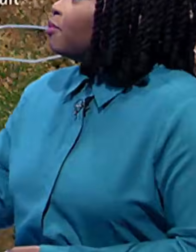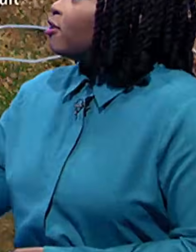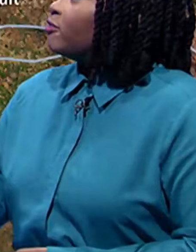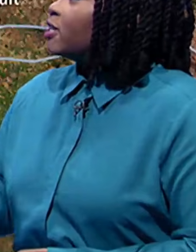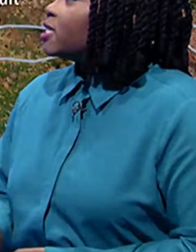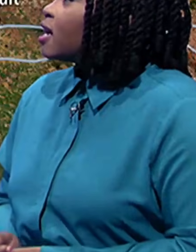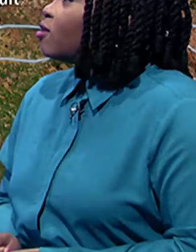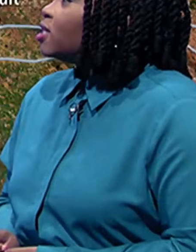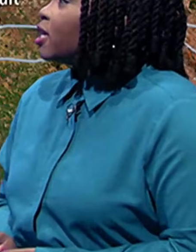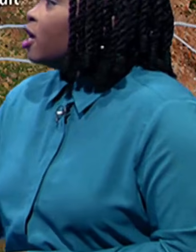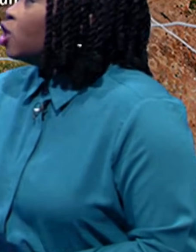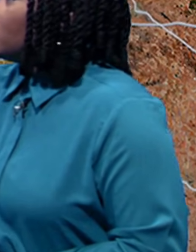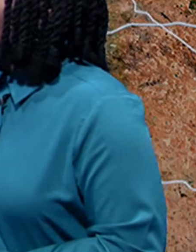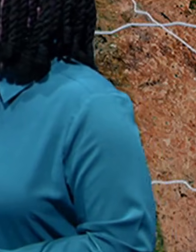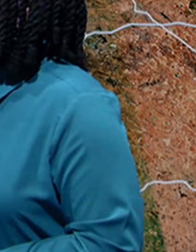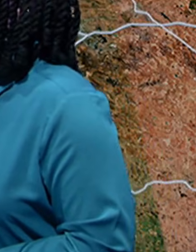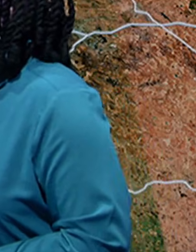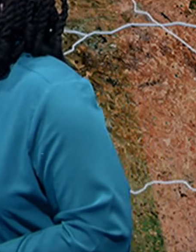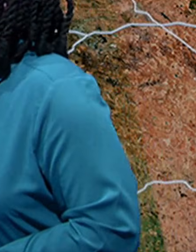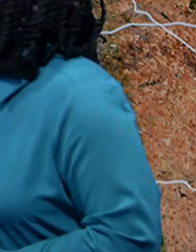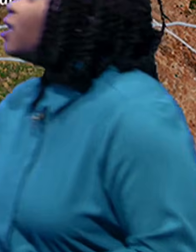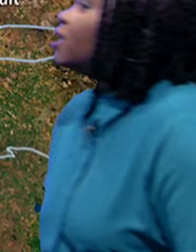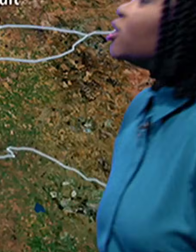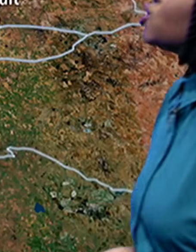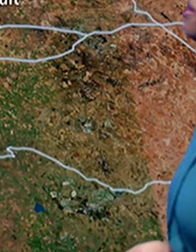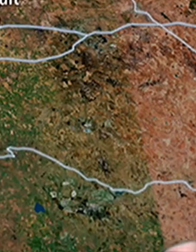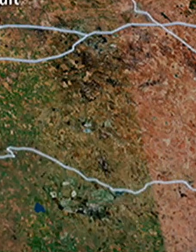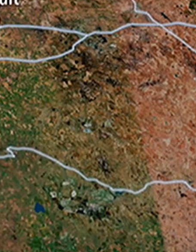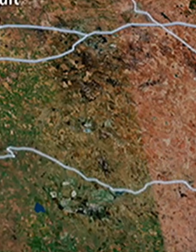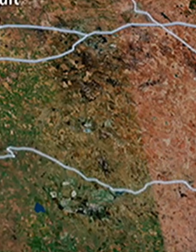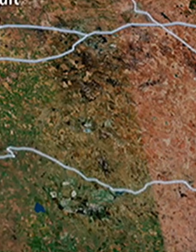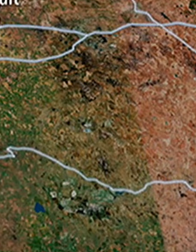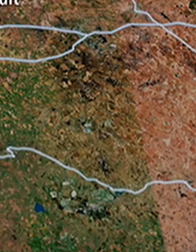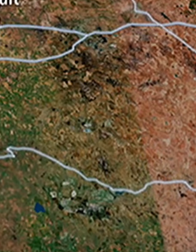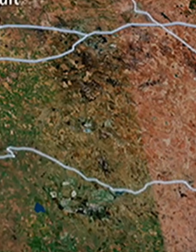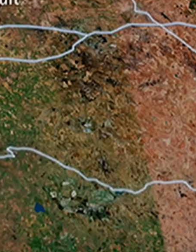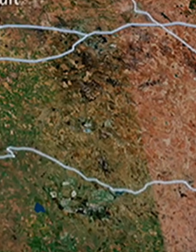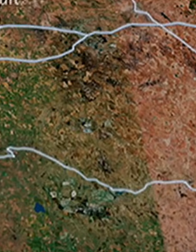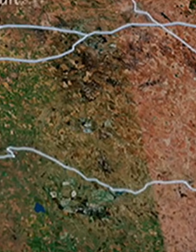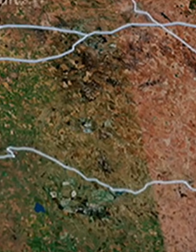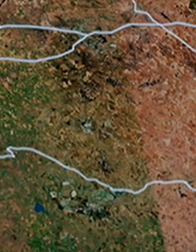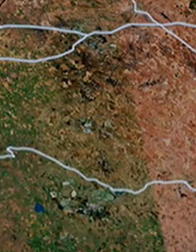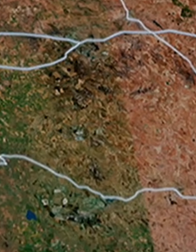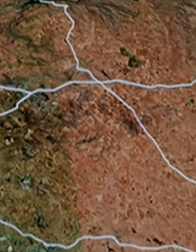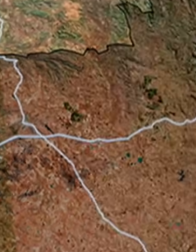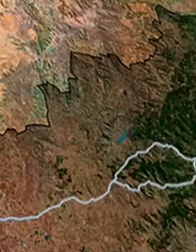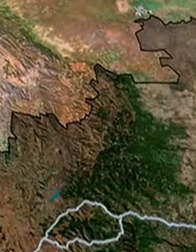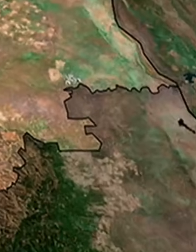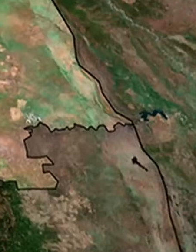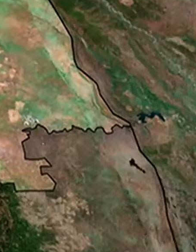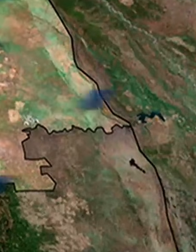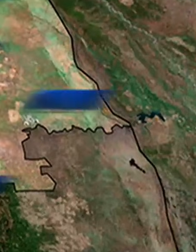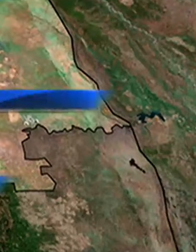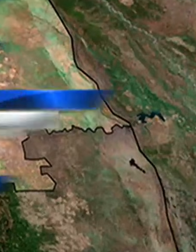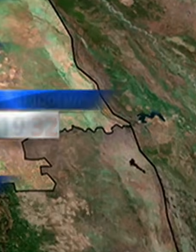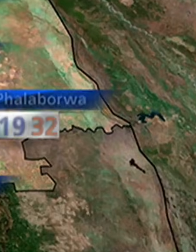re lebelela porofense ya Gauteng Johannesburg e tla be keme go digrata di le 28 fa Pretoria e tla be keme go digrata di le